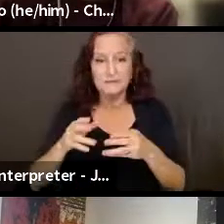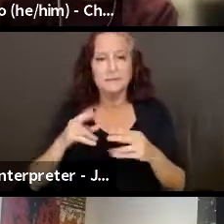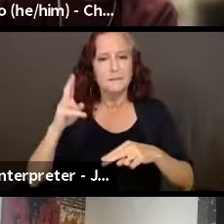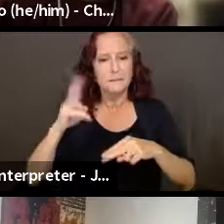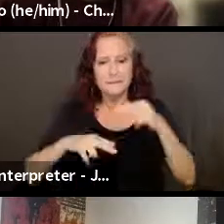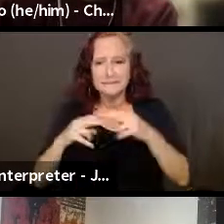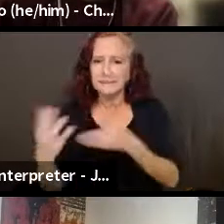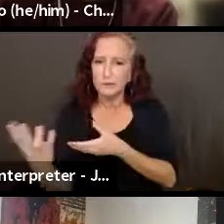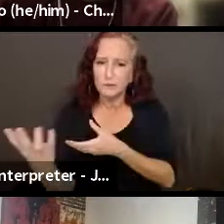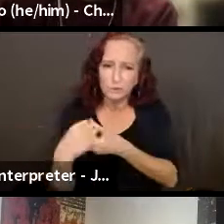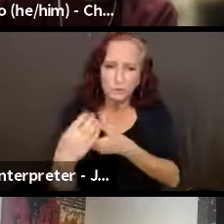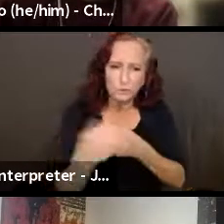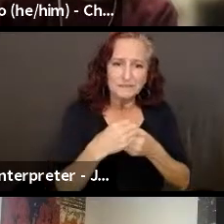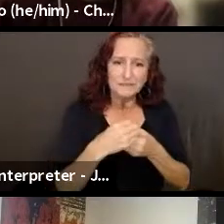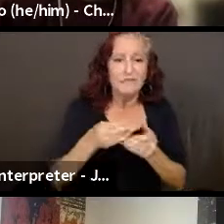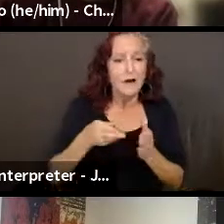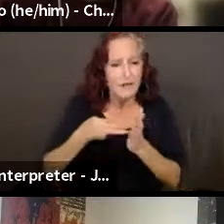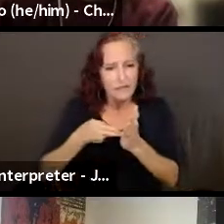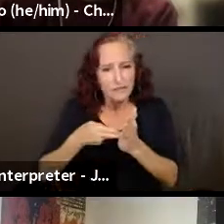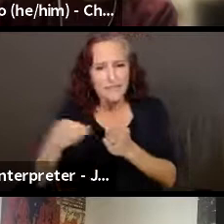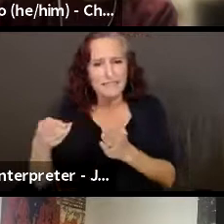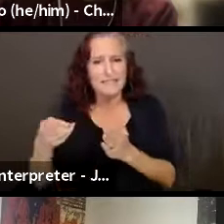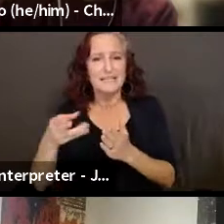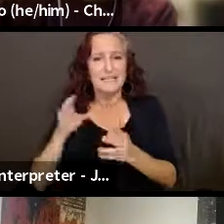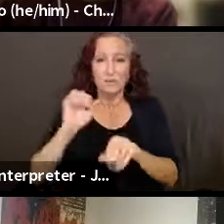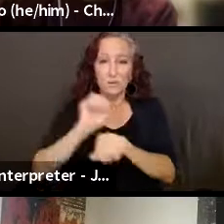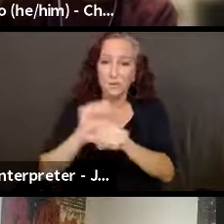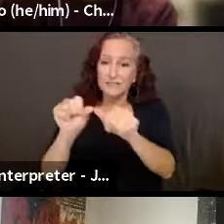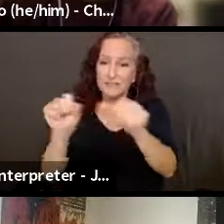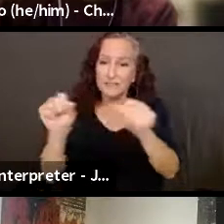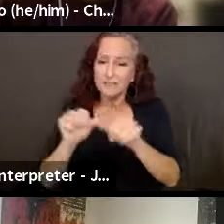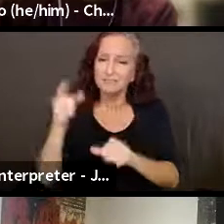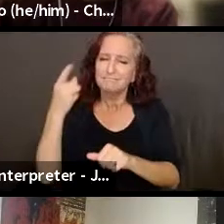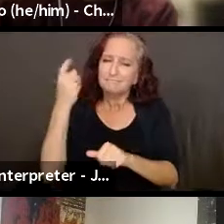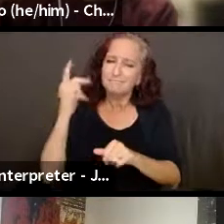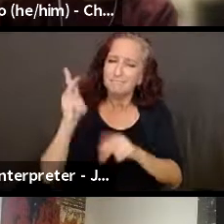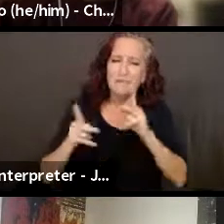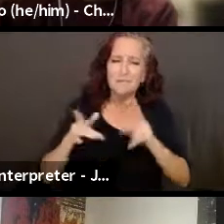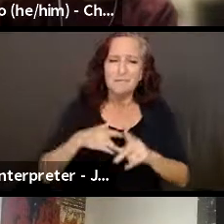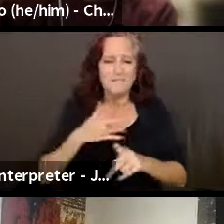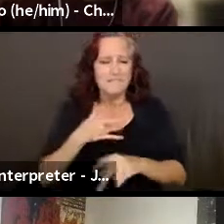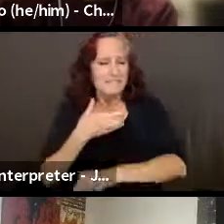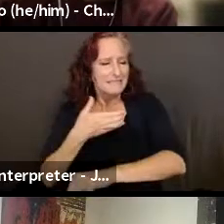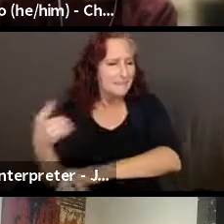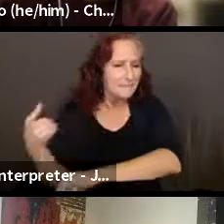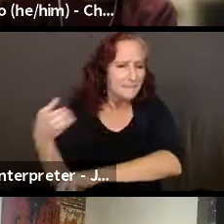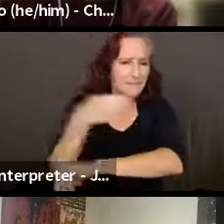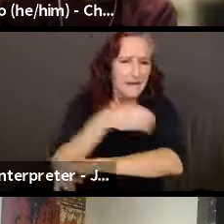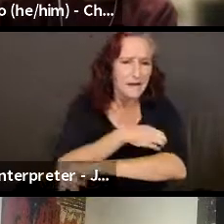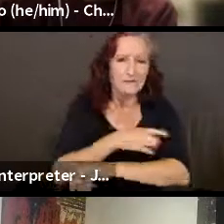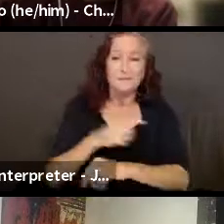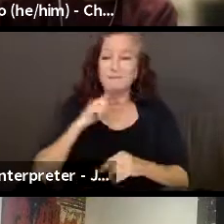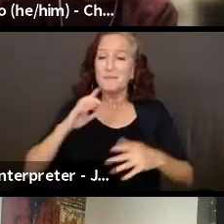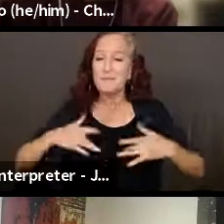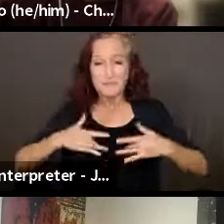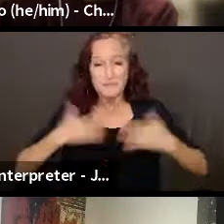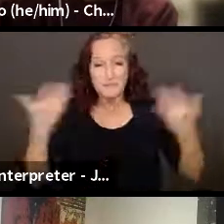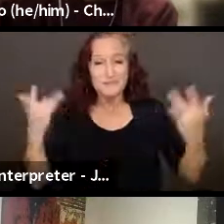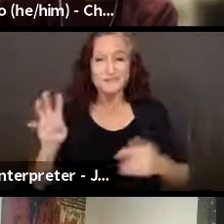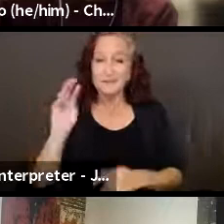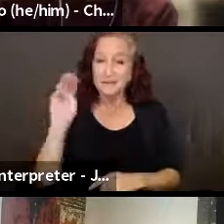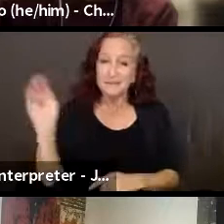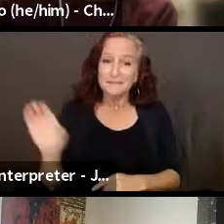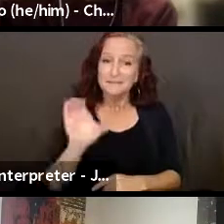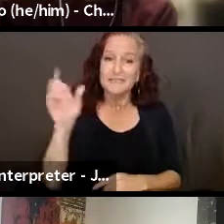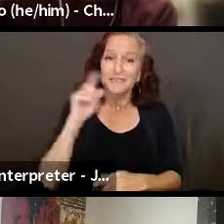inclusive, authentic, and empowered workplaces. And it is my pleasure to be your MC for this evening, the